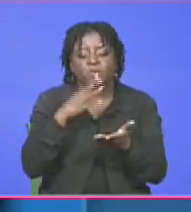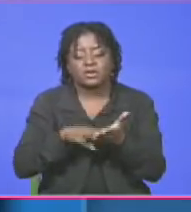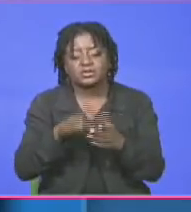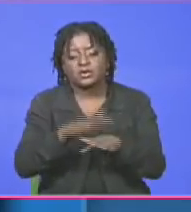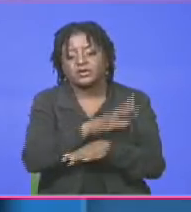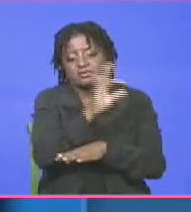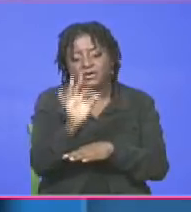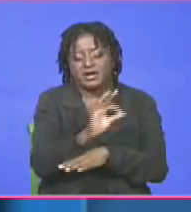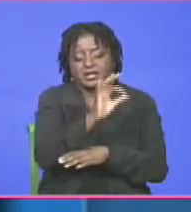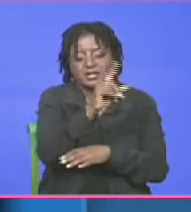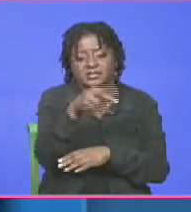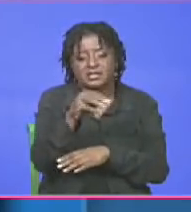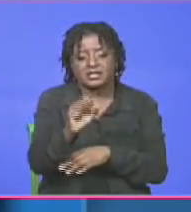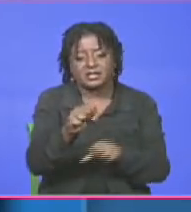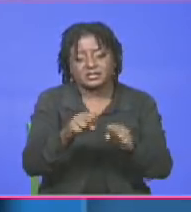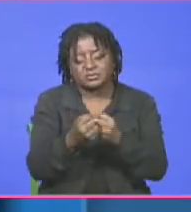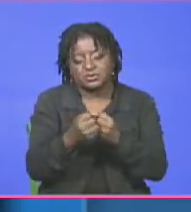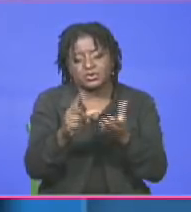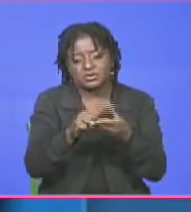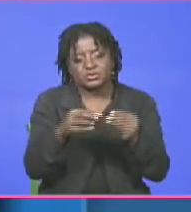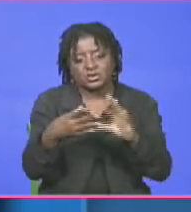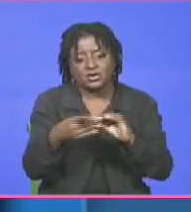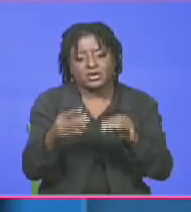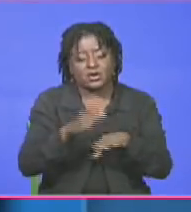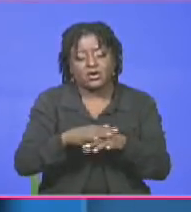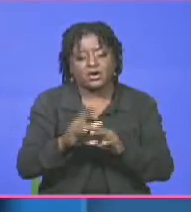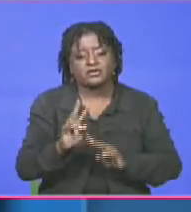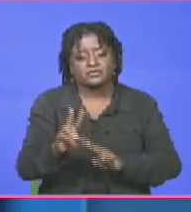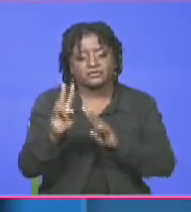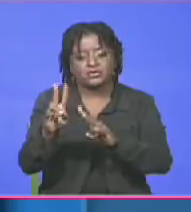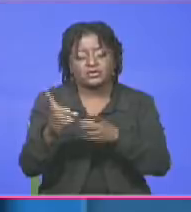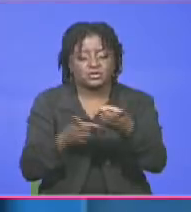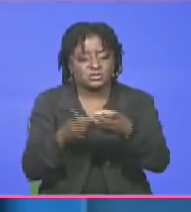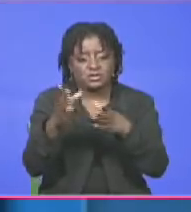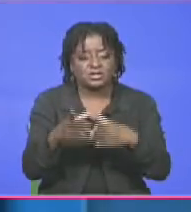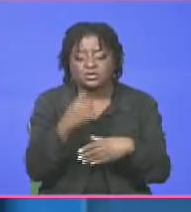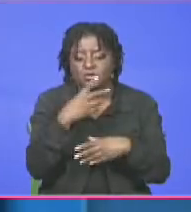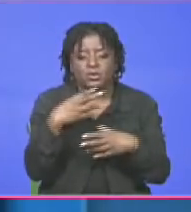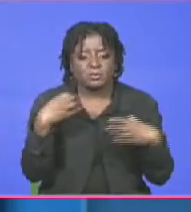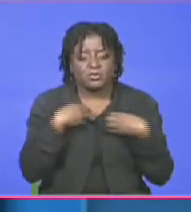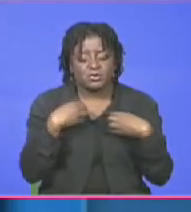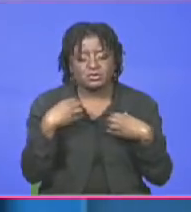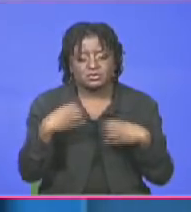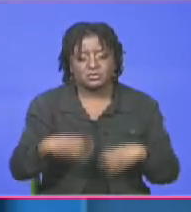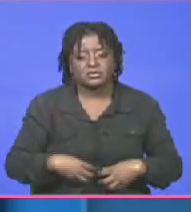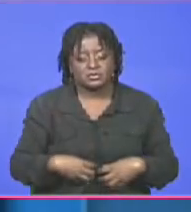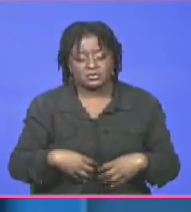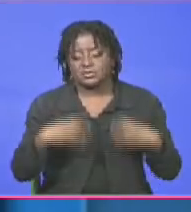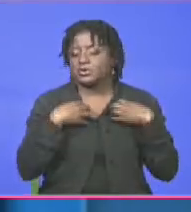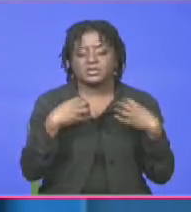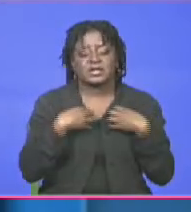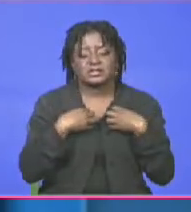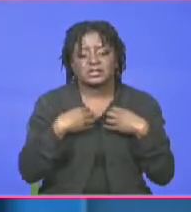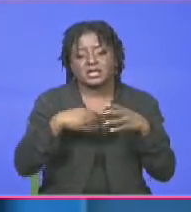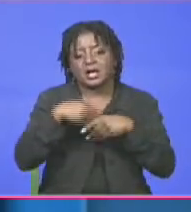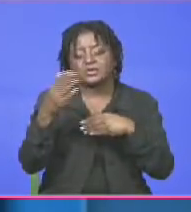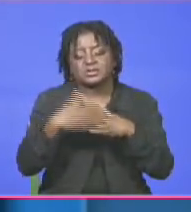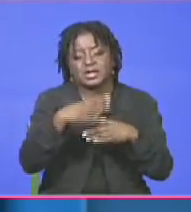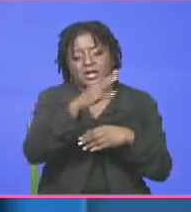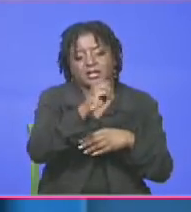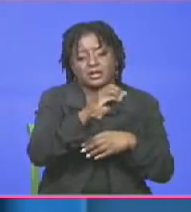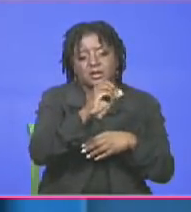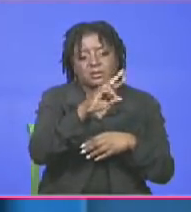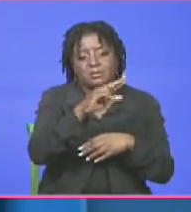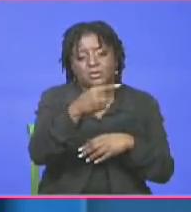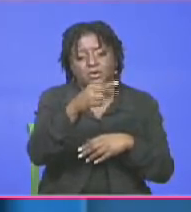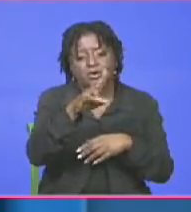On Friday, Zetanus News broke a story on funeral directors were protesting outside of the morgue at the Princess Margaret Hospital because of new